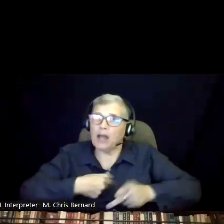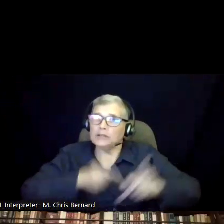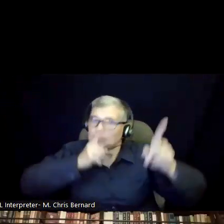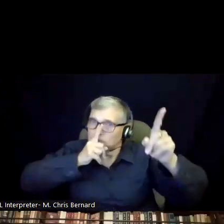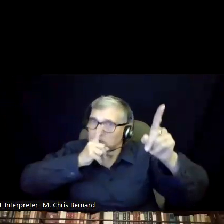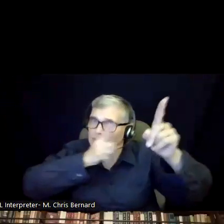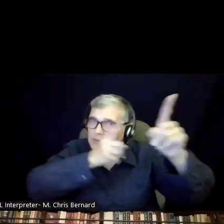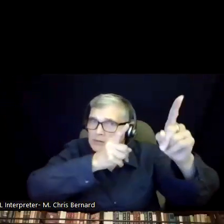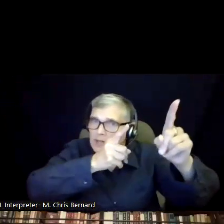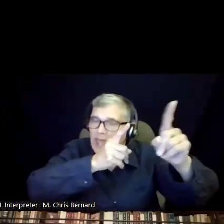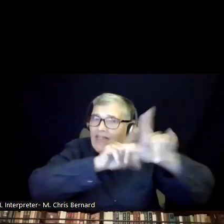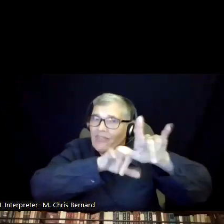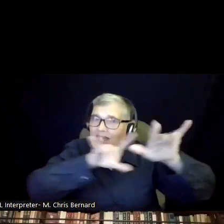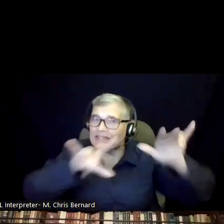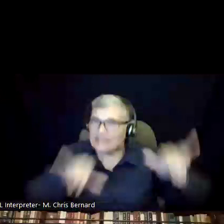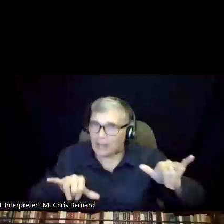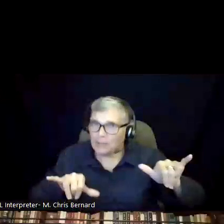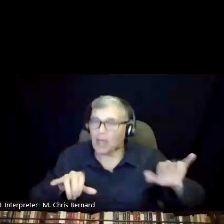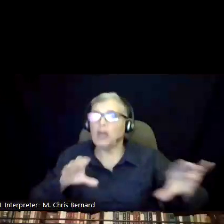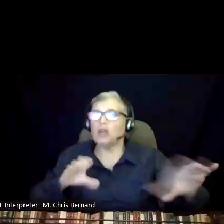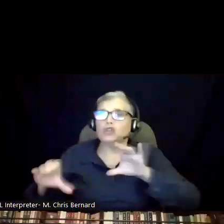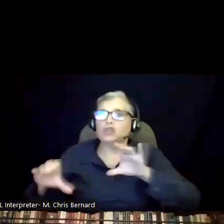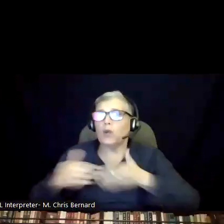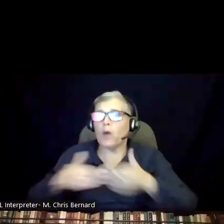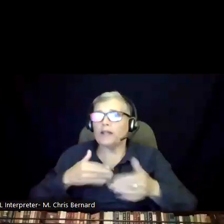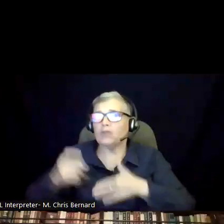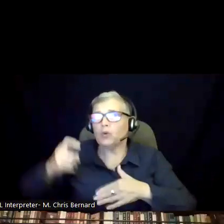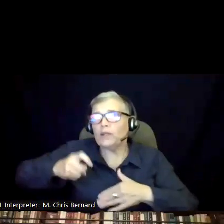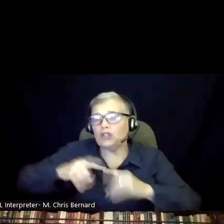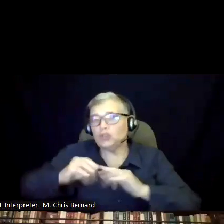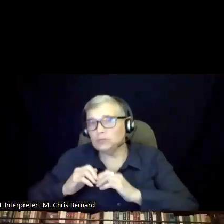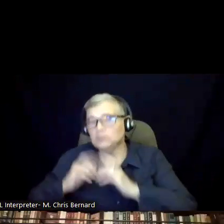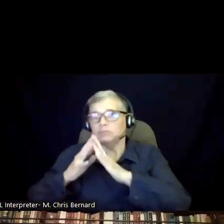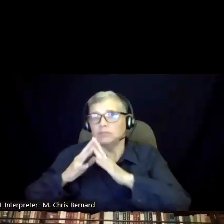doing the necessary work of innovating and iterating and